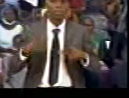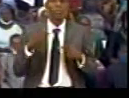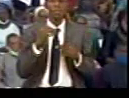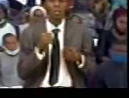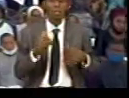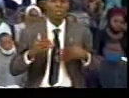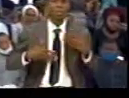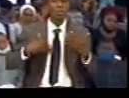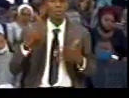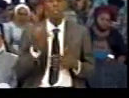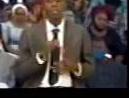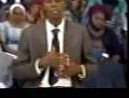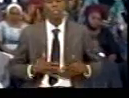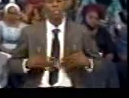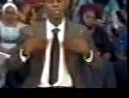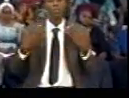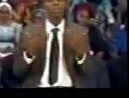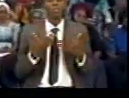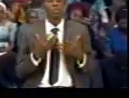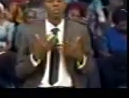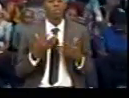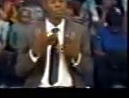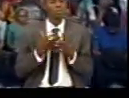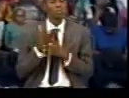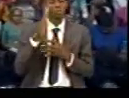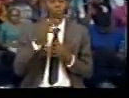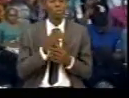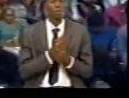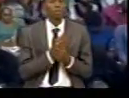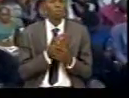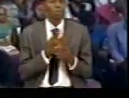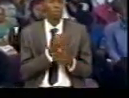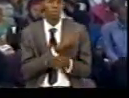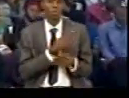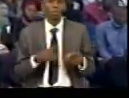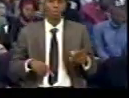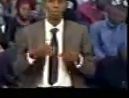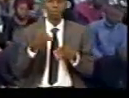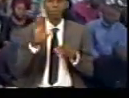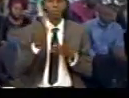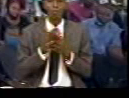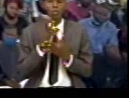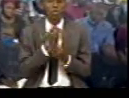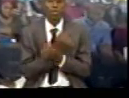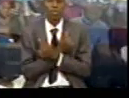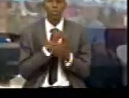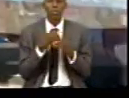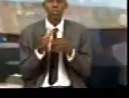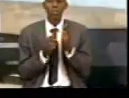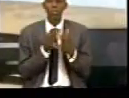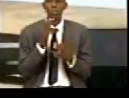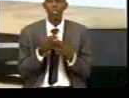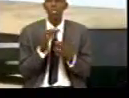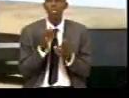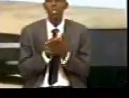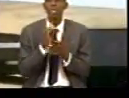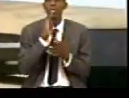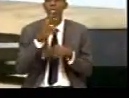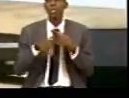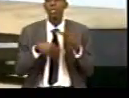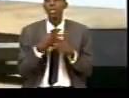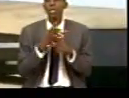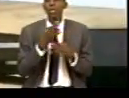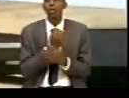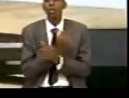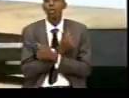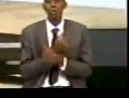life, purposeful life through your love in Jesus' name. That's the kind of love that we're